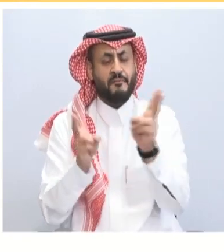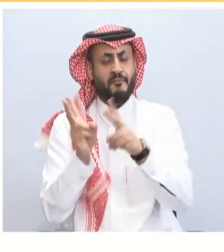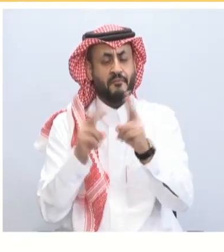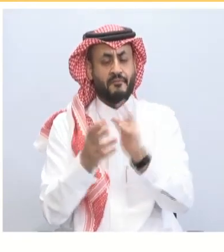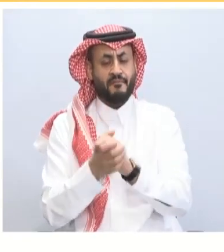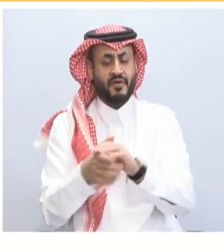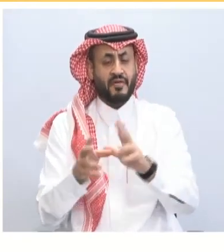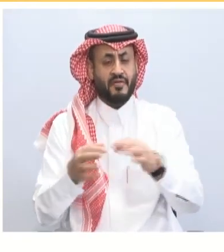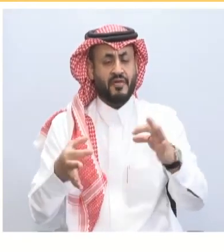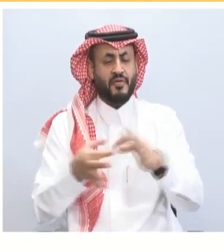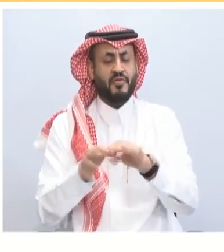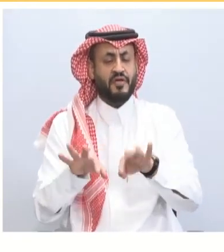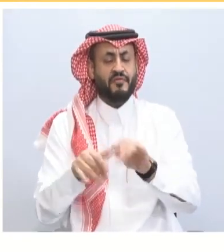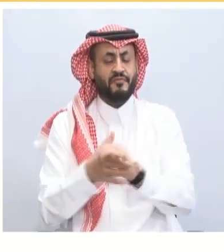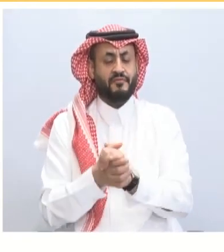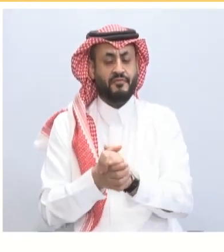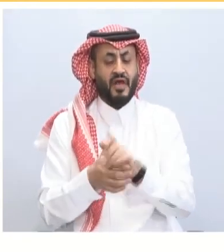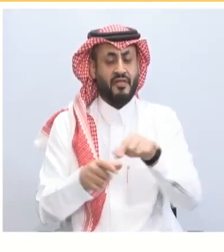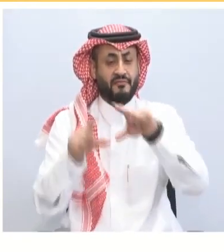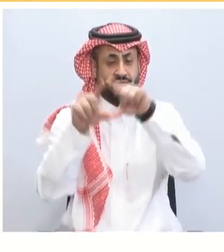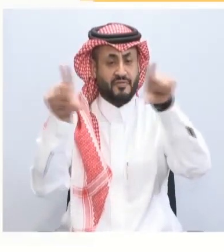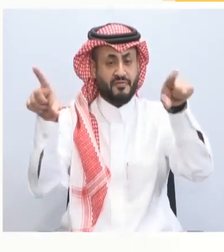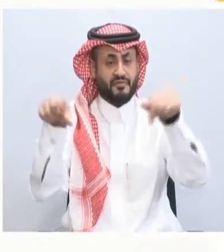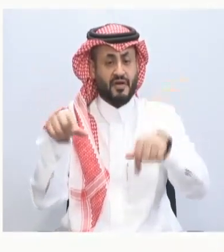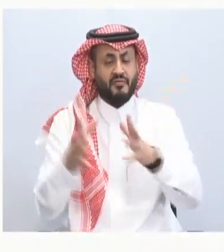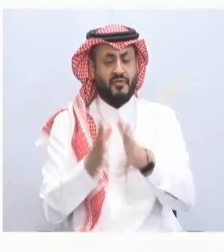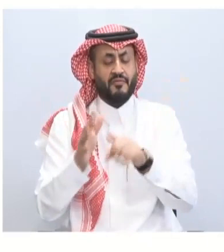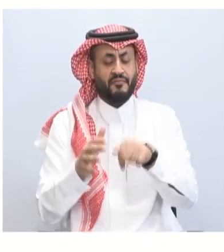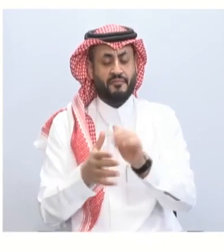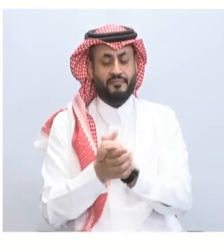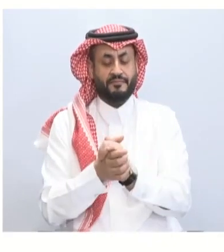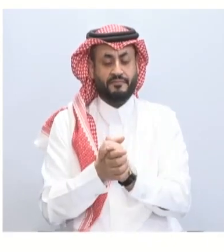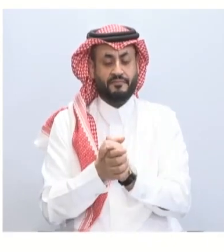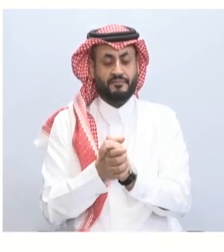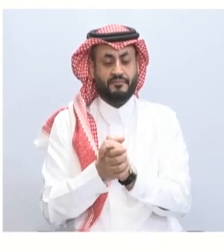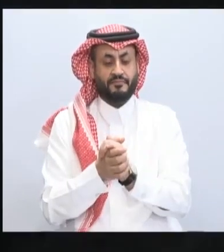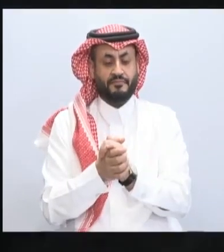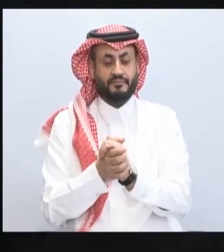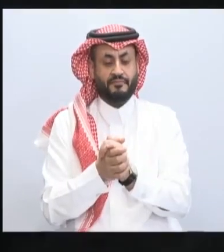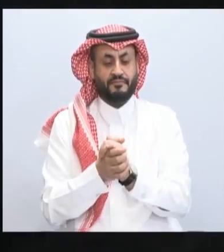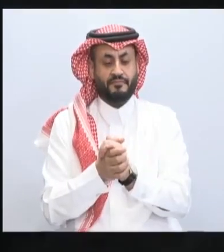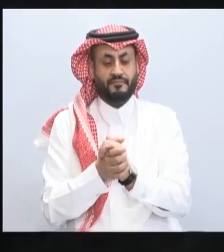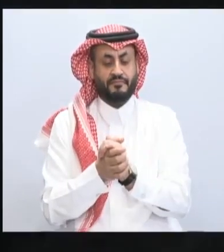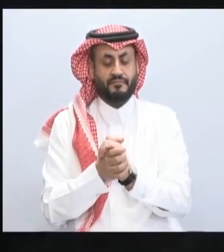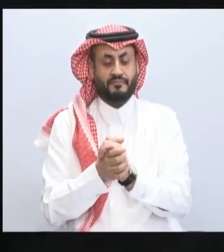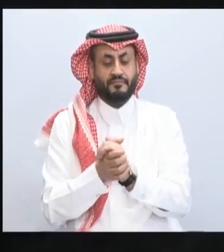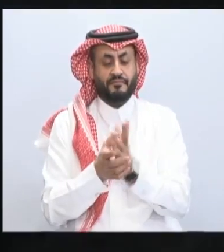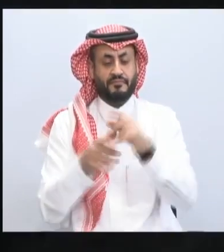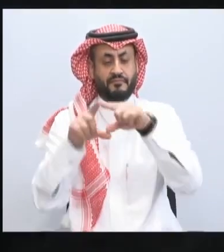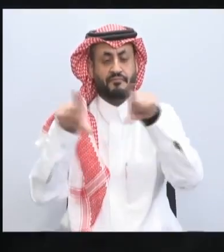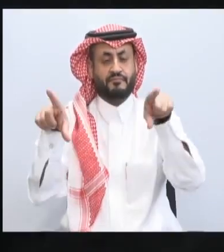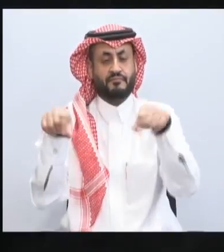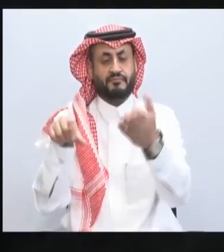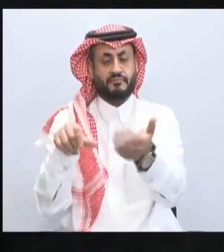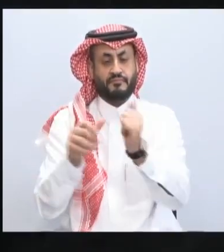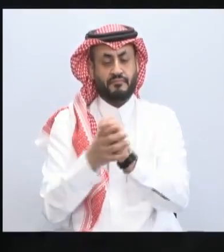communication through technology. This is going to be the topic that we are going to talk about in our reading. Now, the title of our